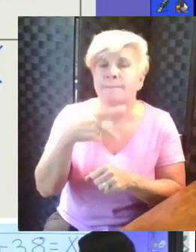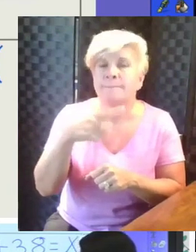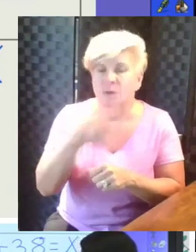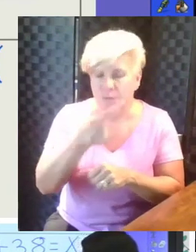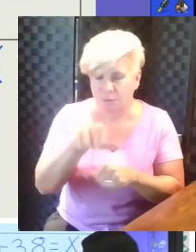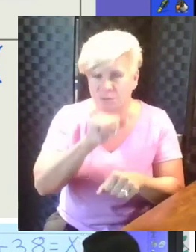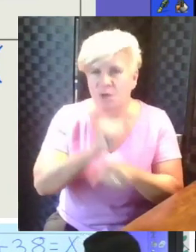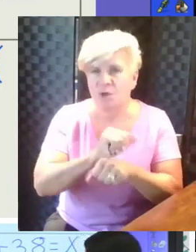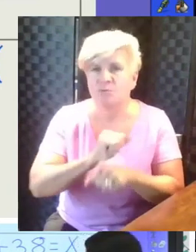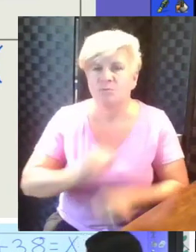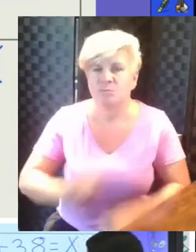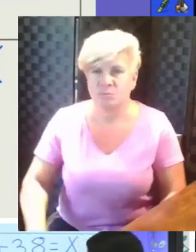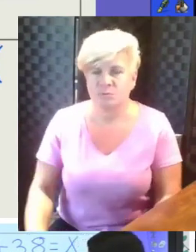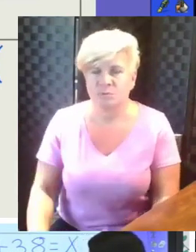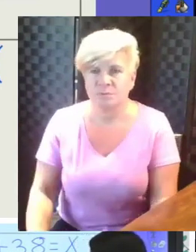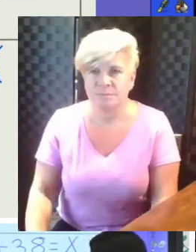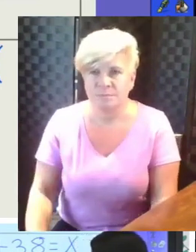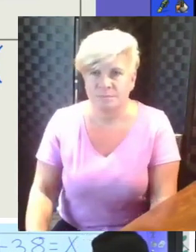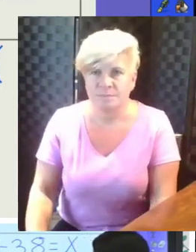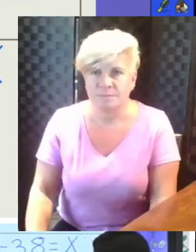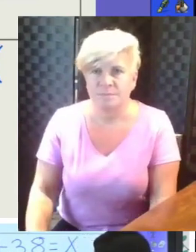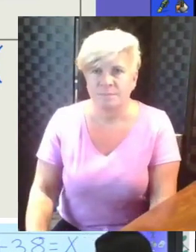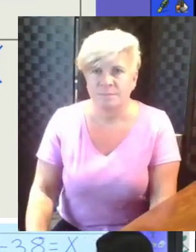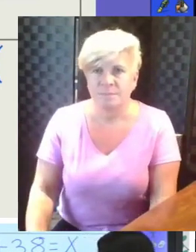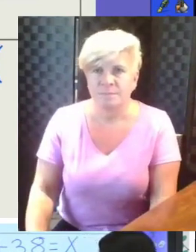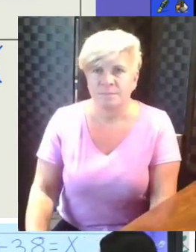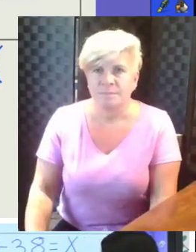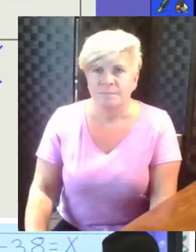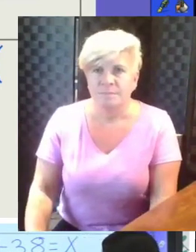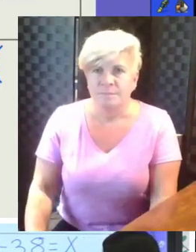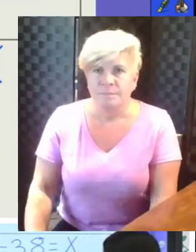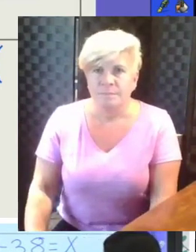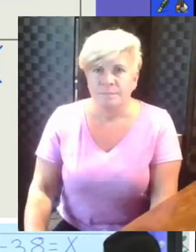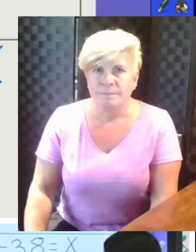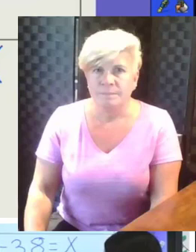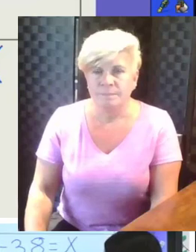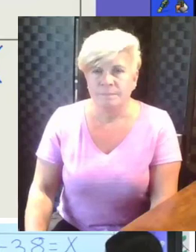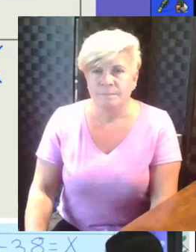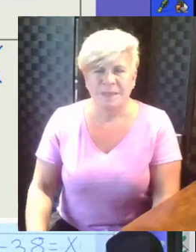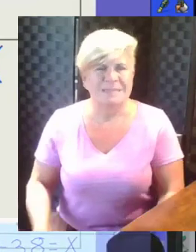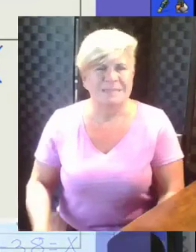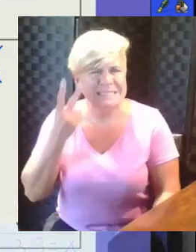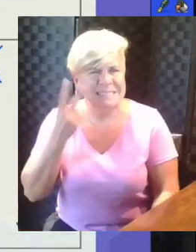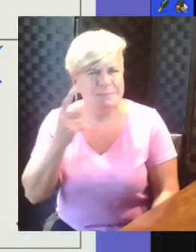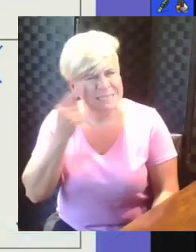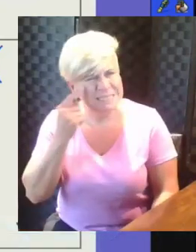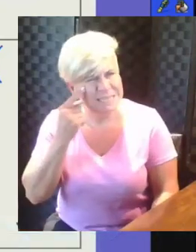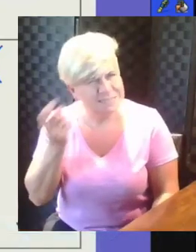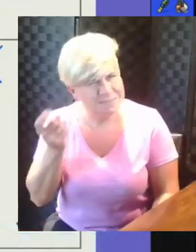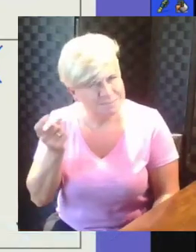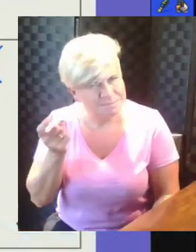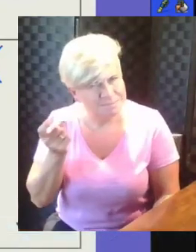purple stones. Let's see if that makes sense.